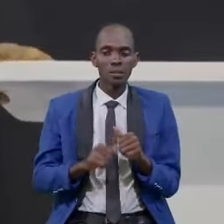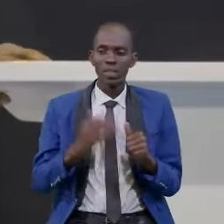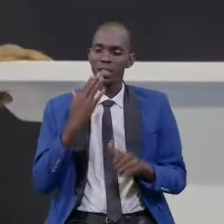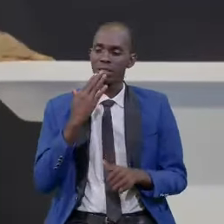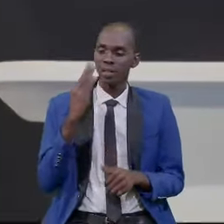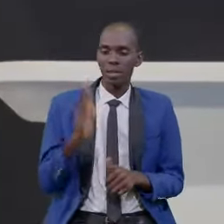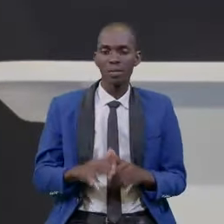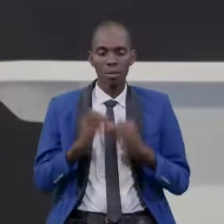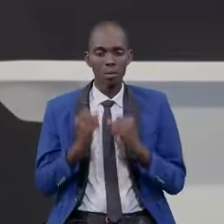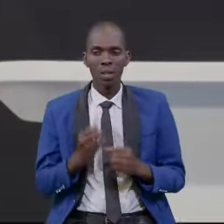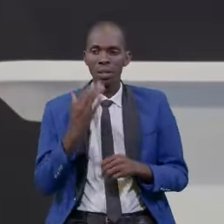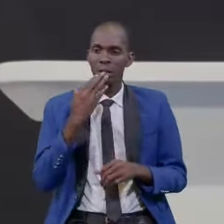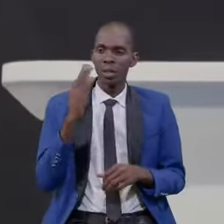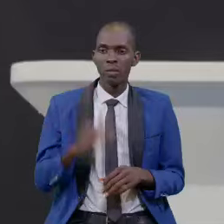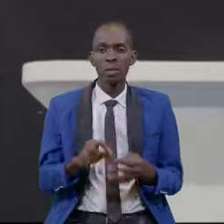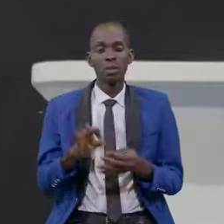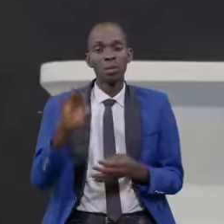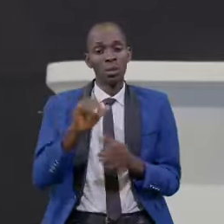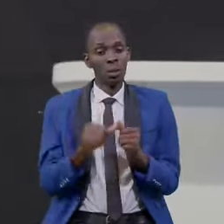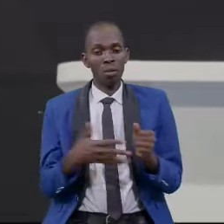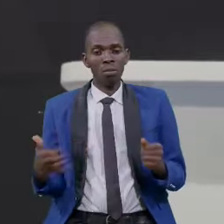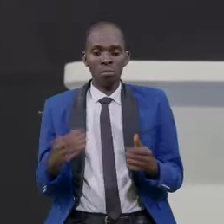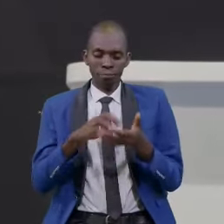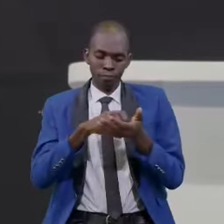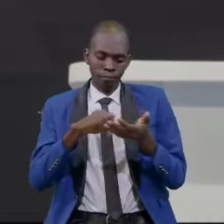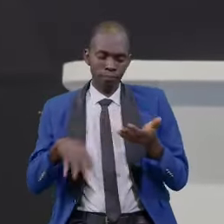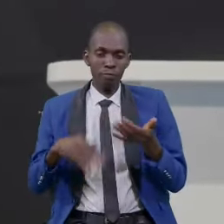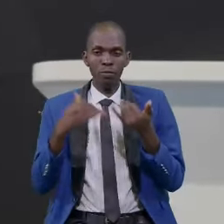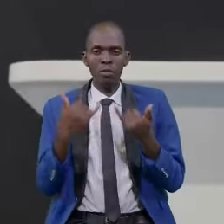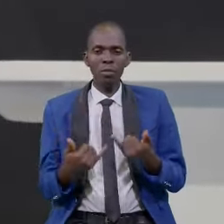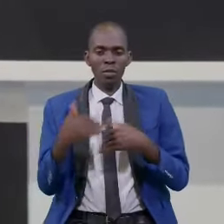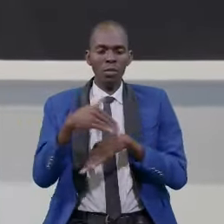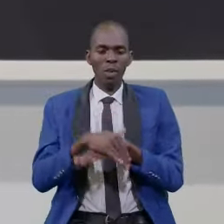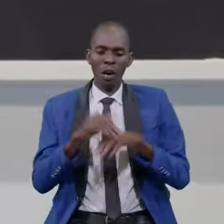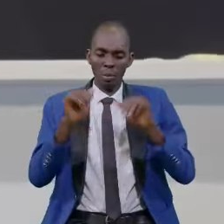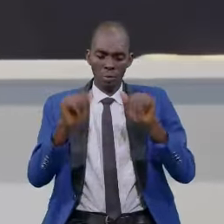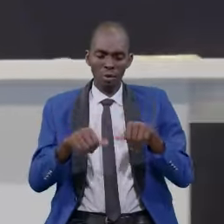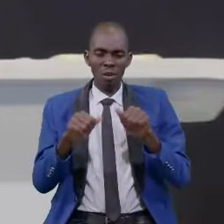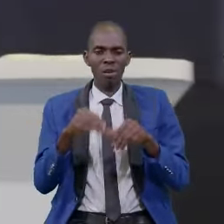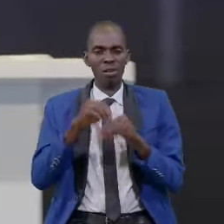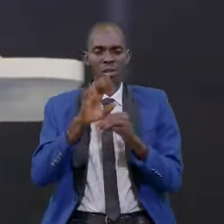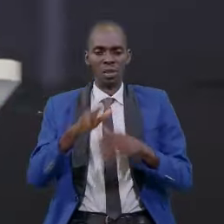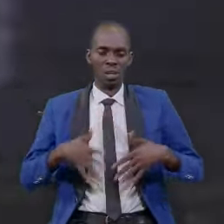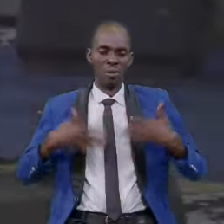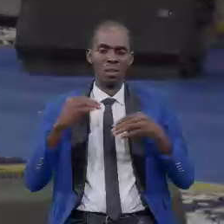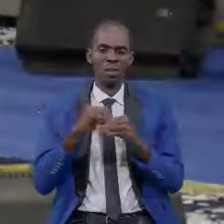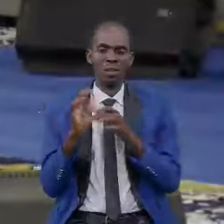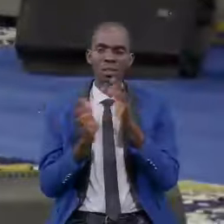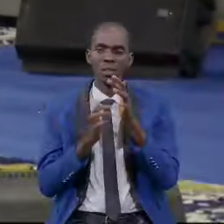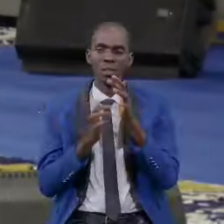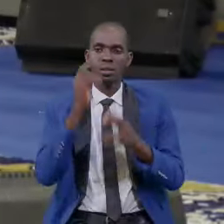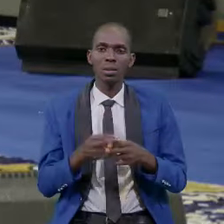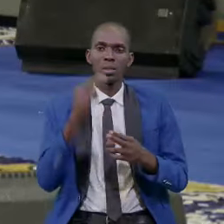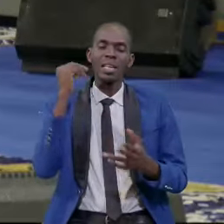evil spirit, everything taken away tonight, possibilities in your life.